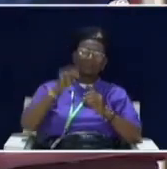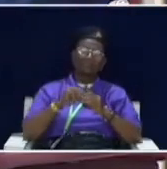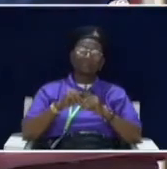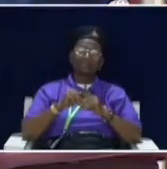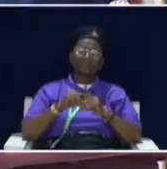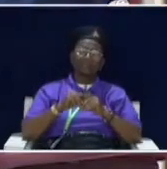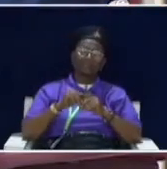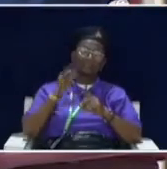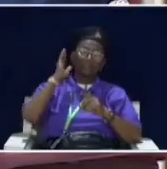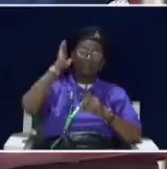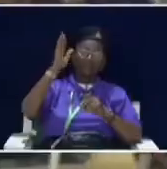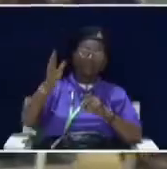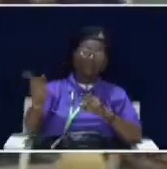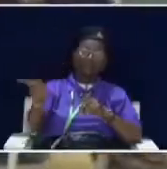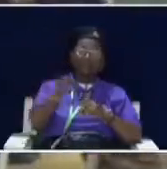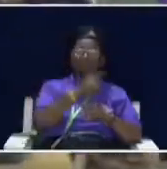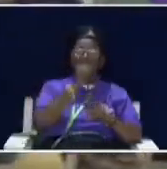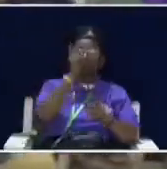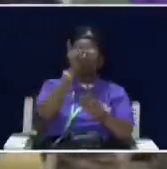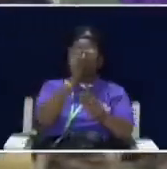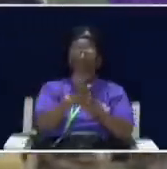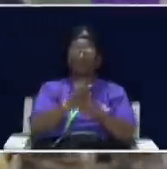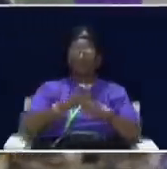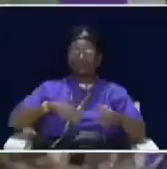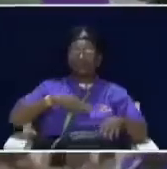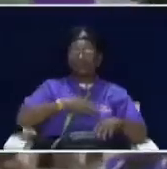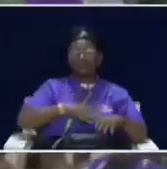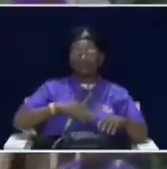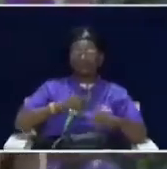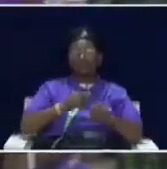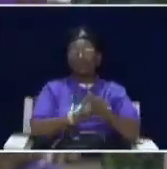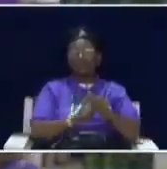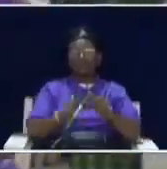Will you please just go ahead and